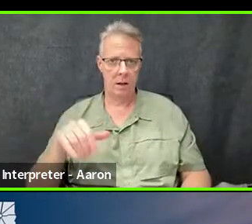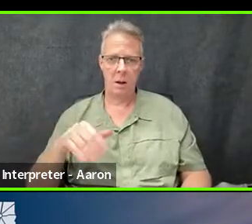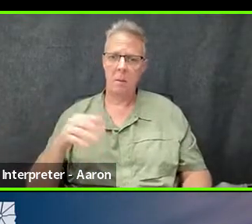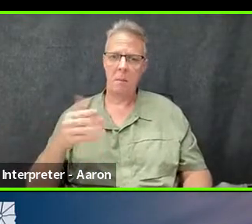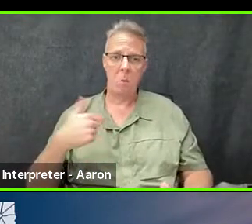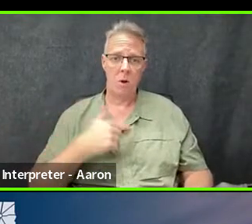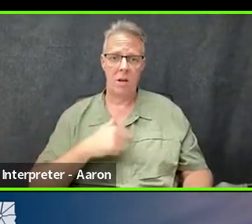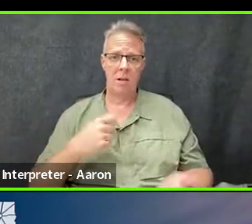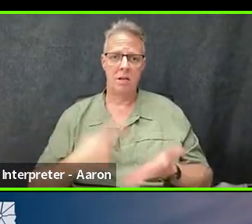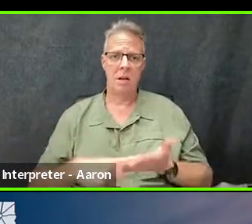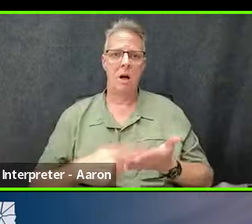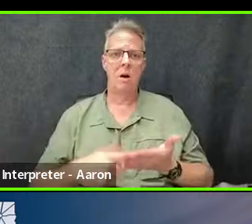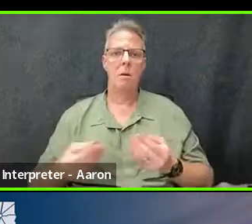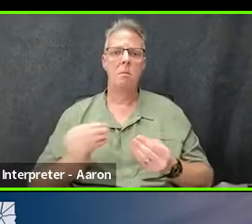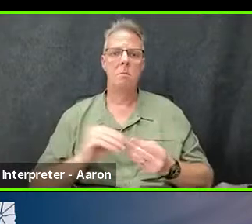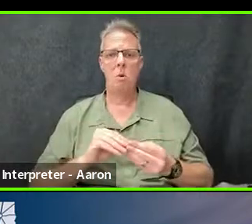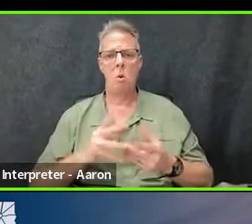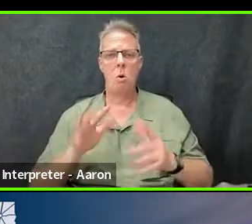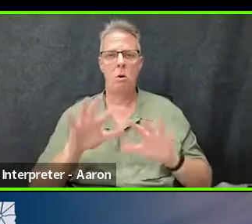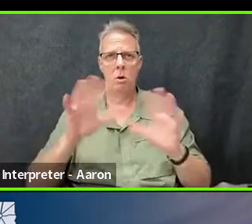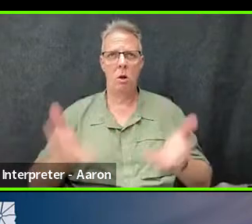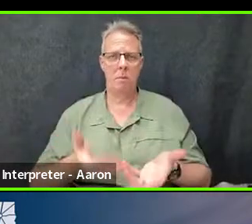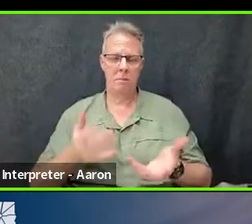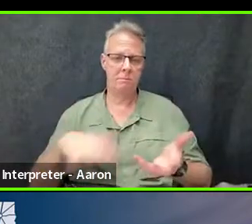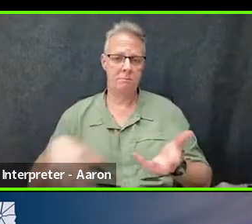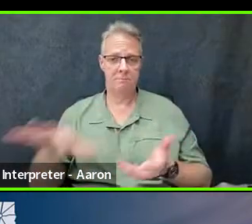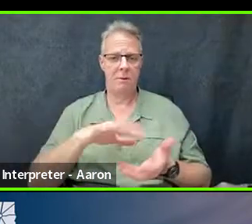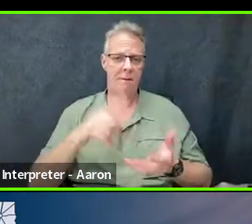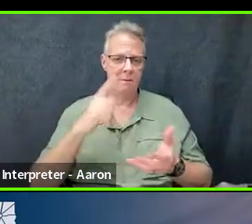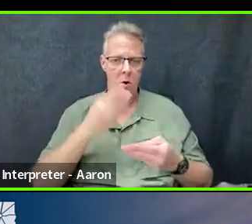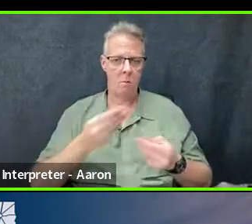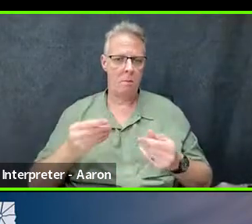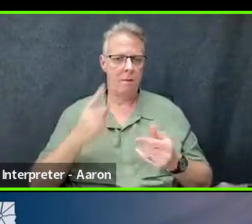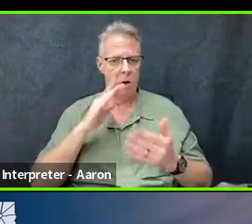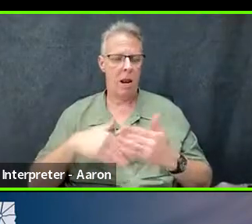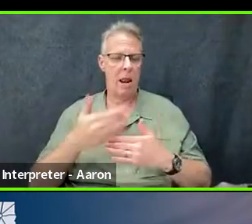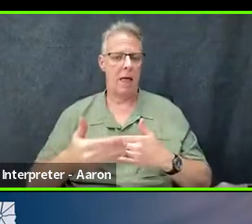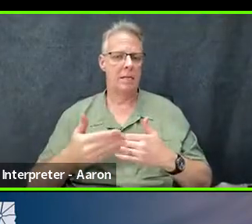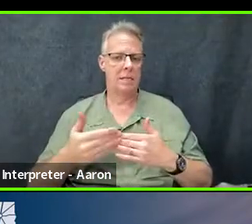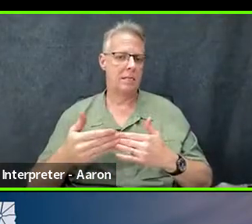we can talk more globally about property and the next steps for that, Angela.